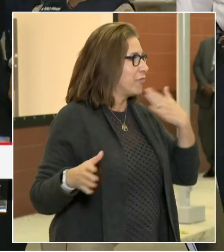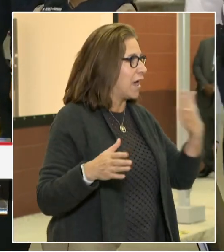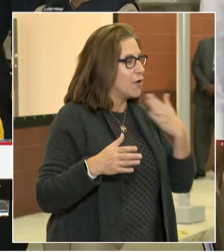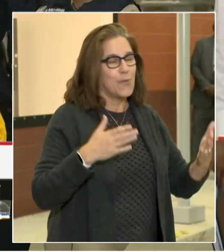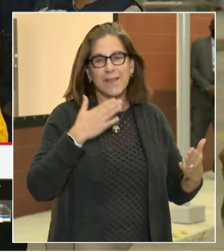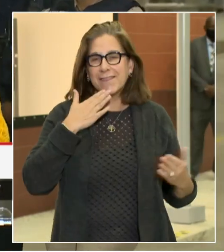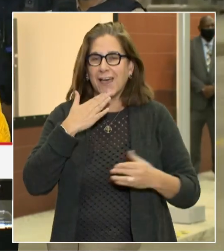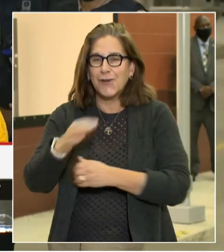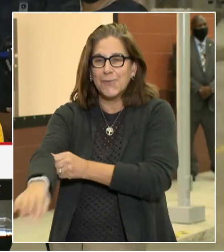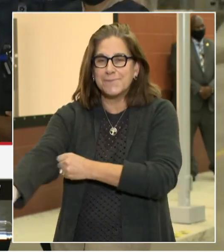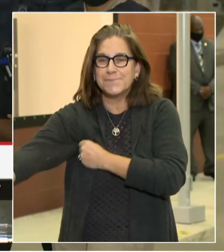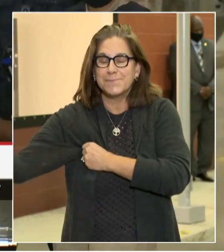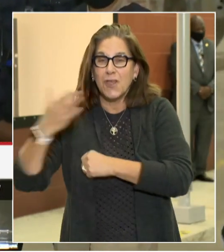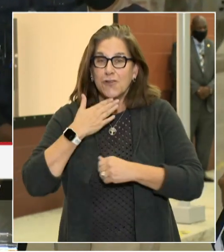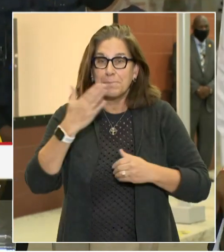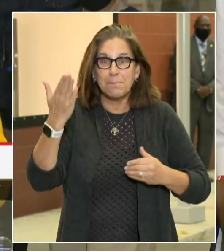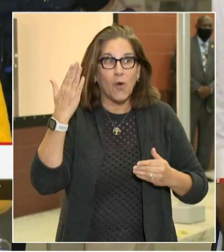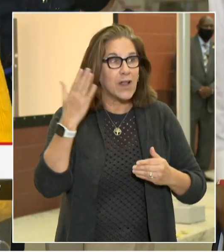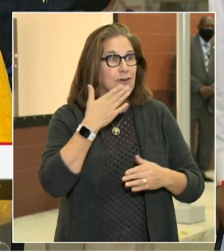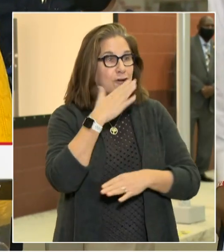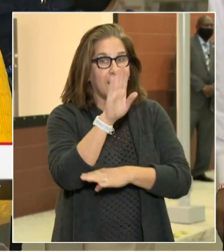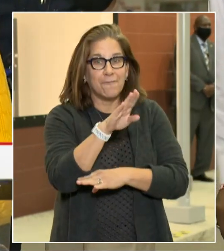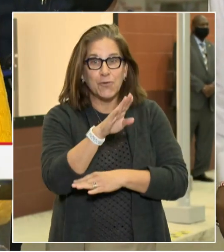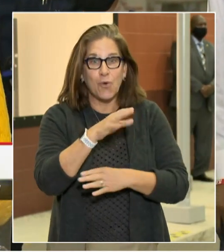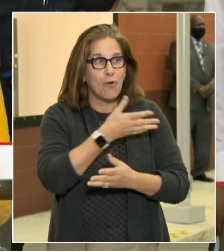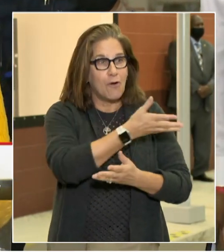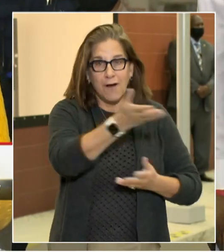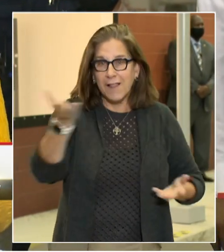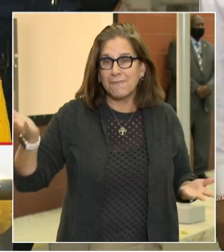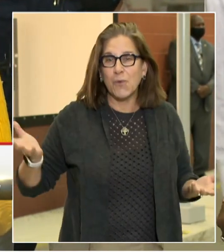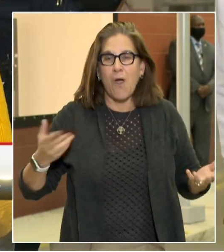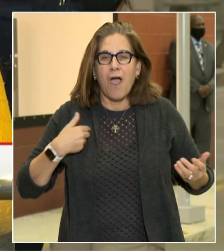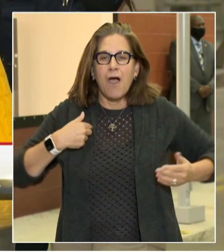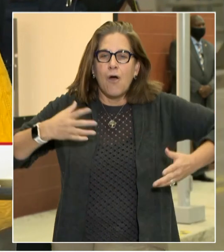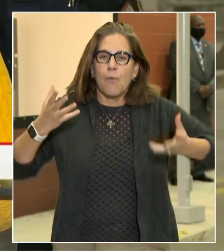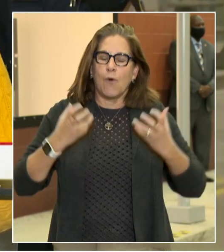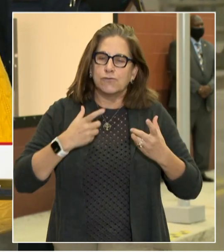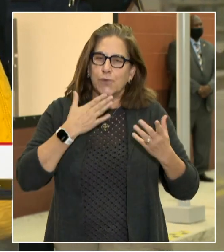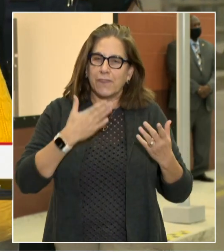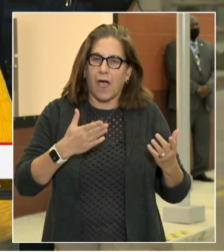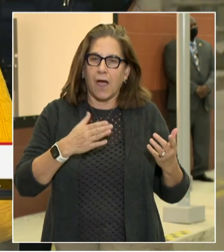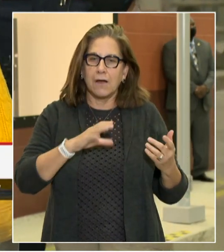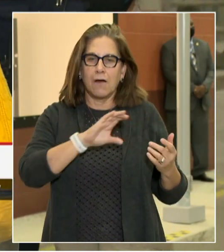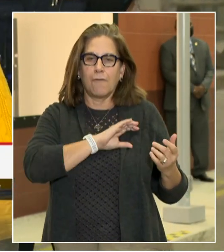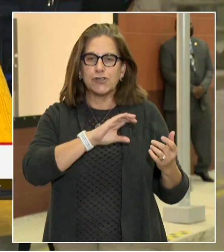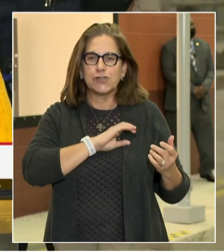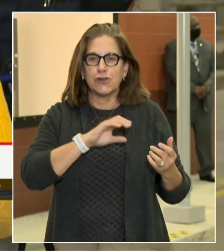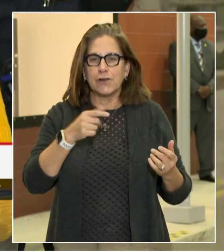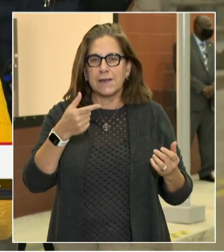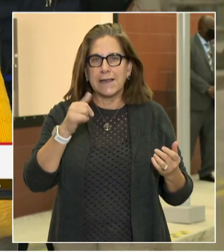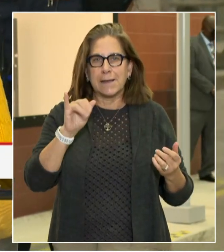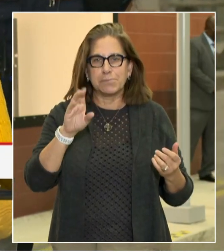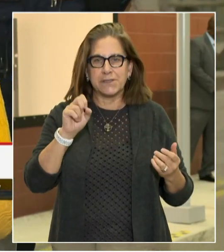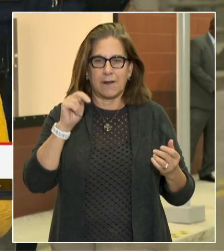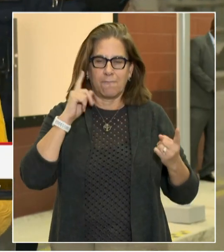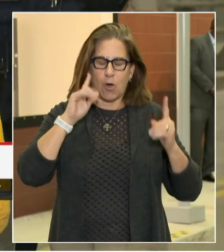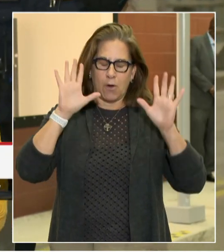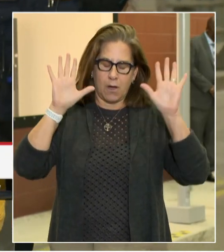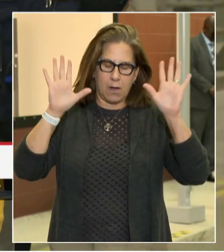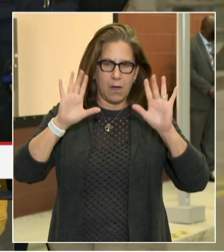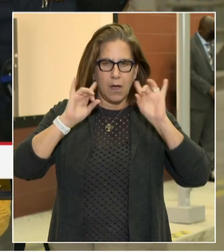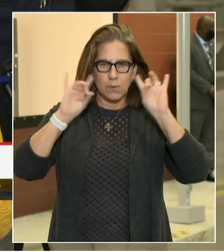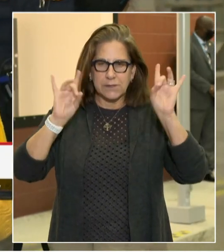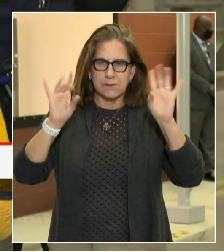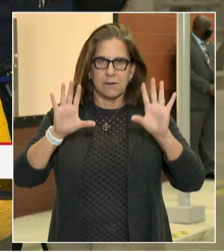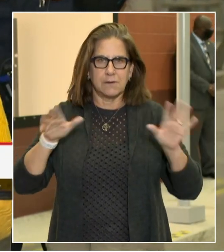Well, good morning, good afternoon, everybody. And I want to thank Officer Gibson for that outstanding introduction